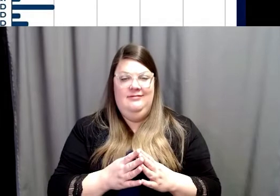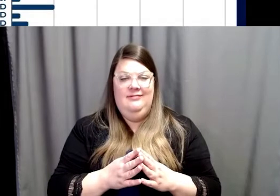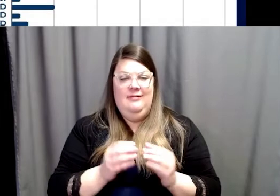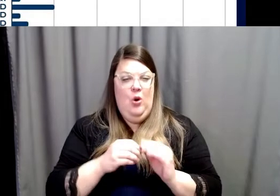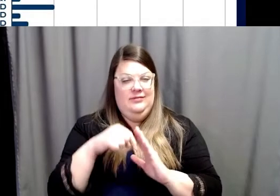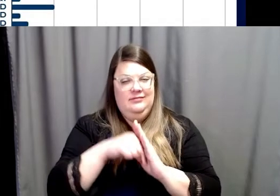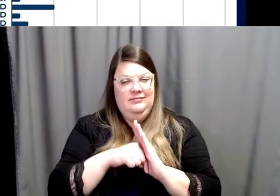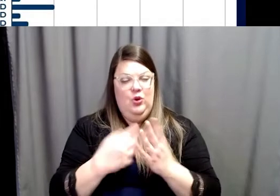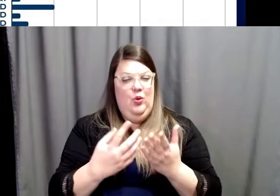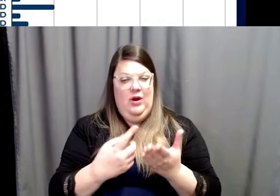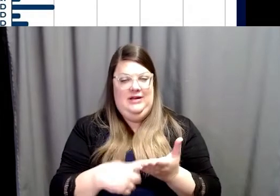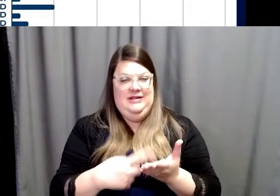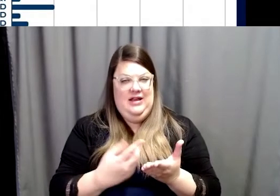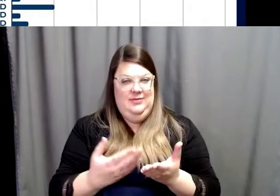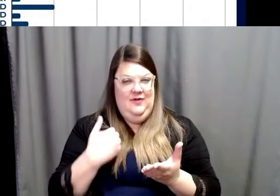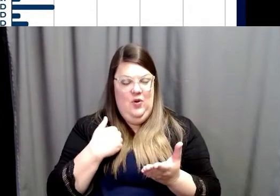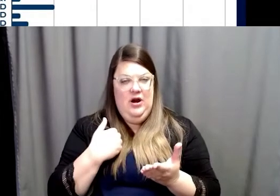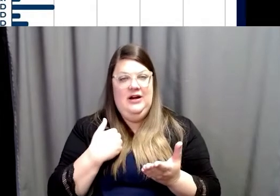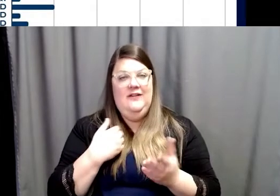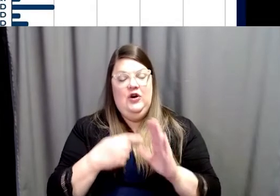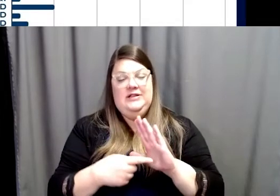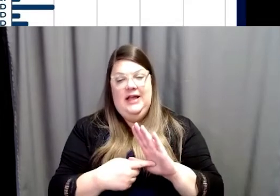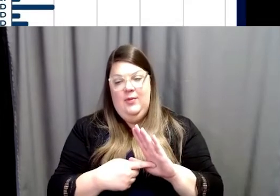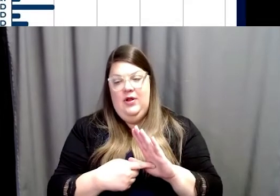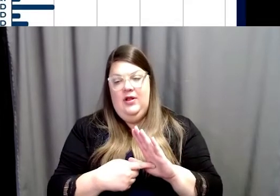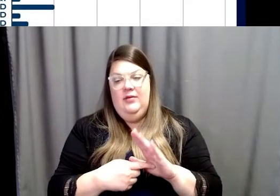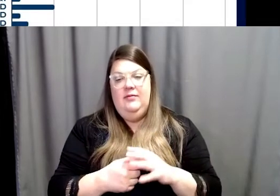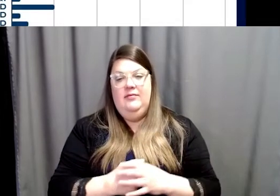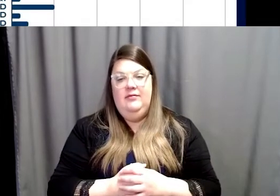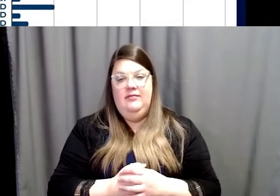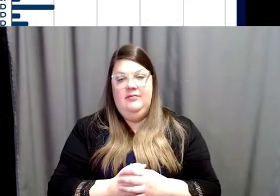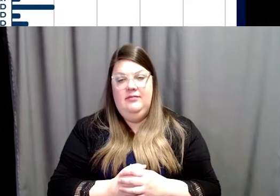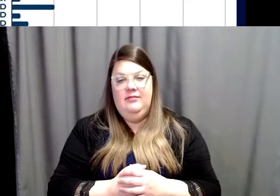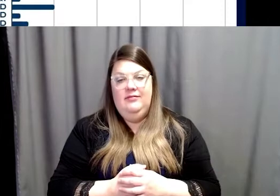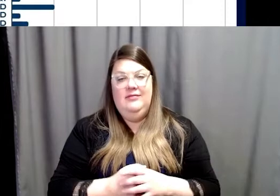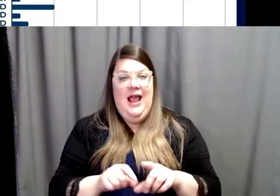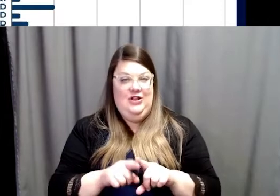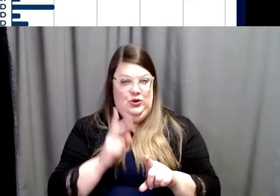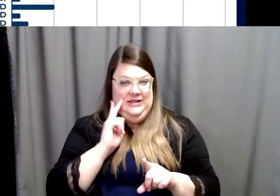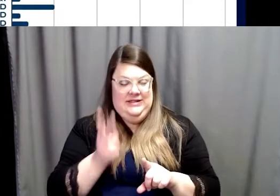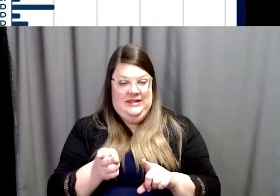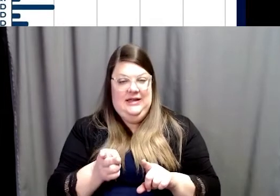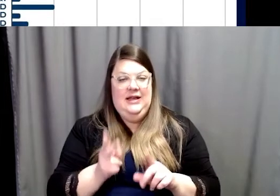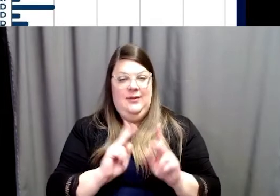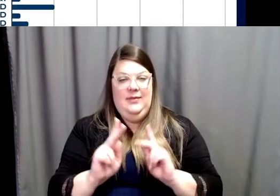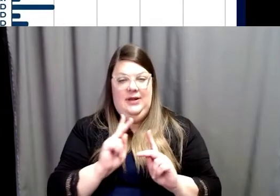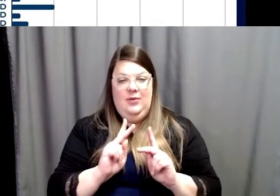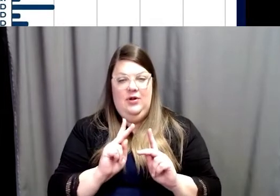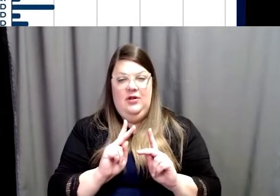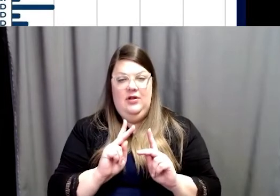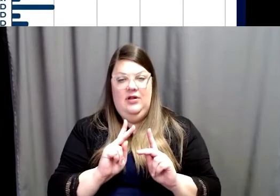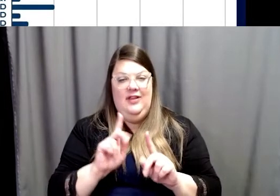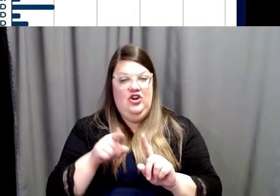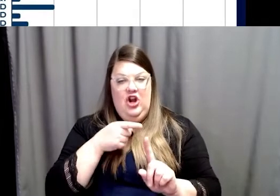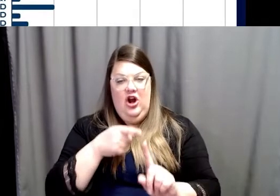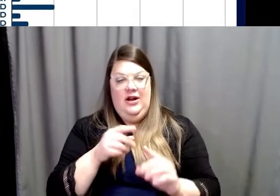I discussed earlier. So for example, as you can see, they're